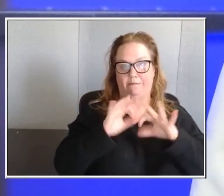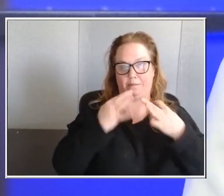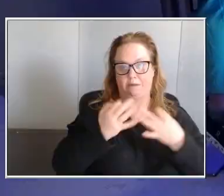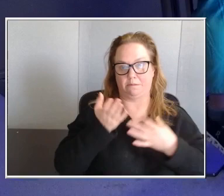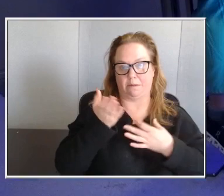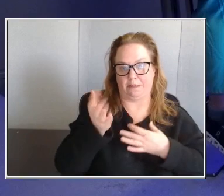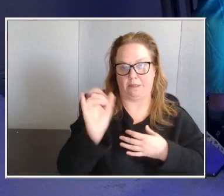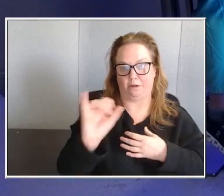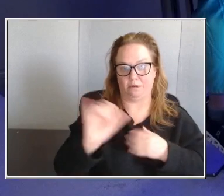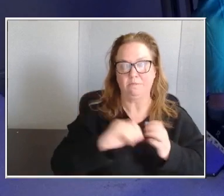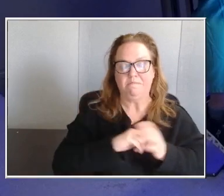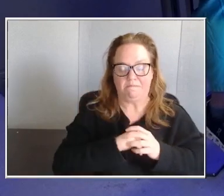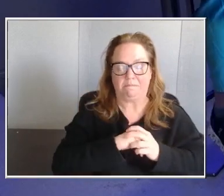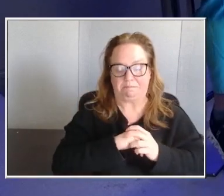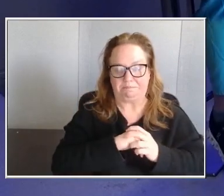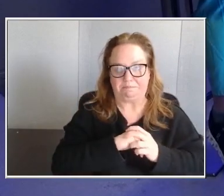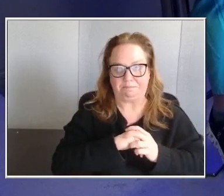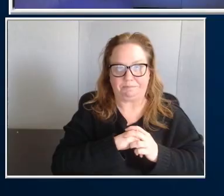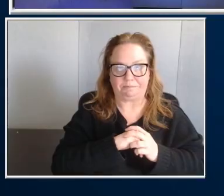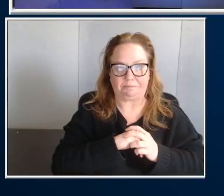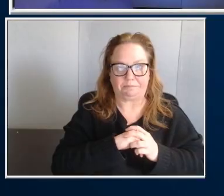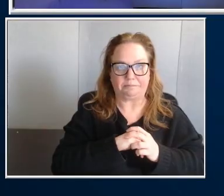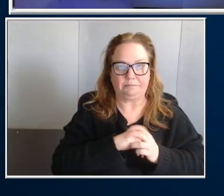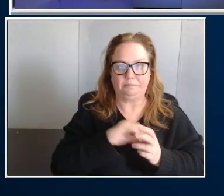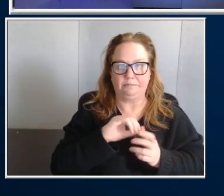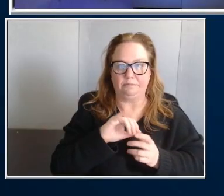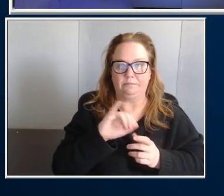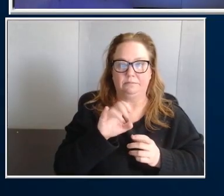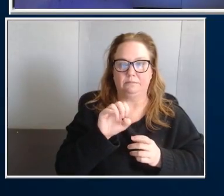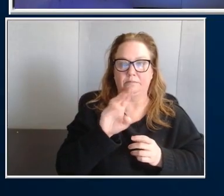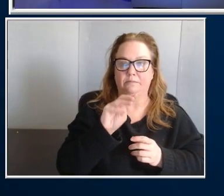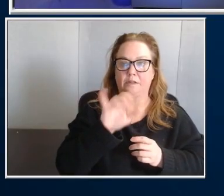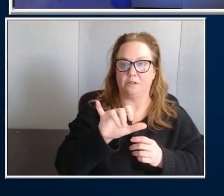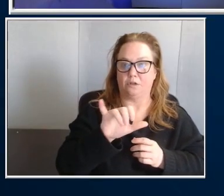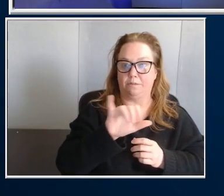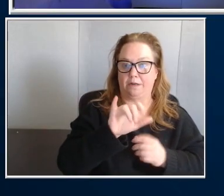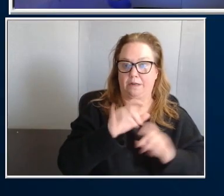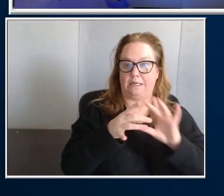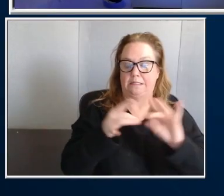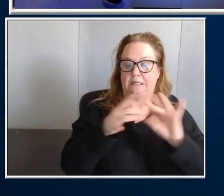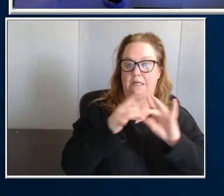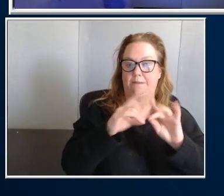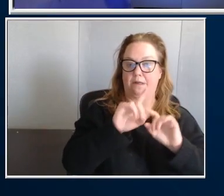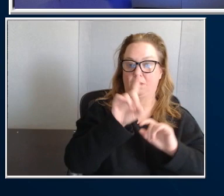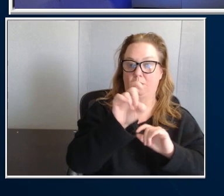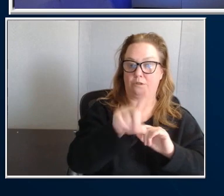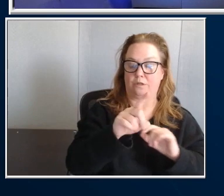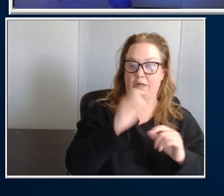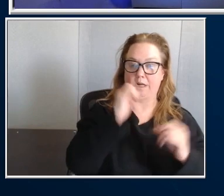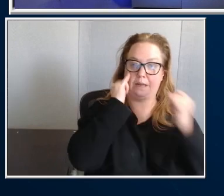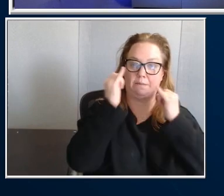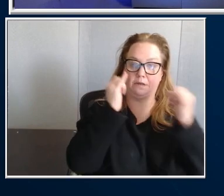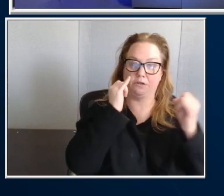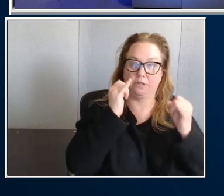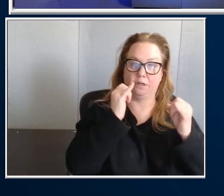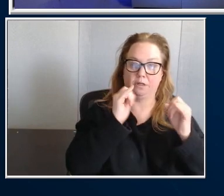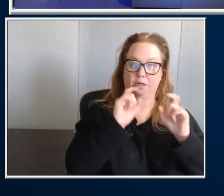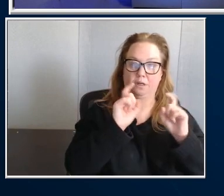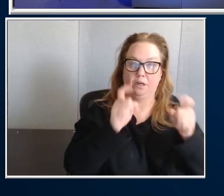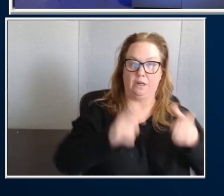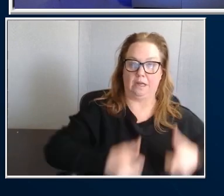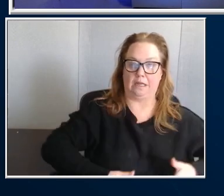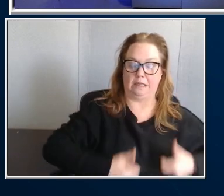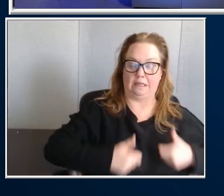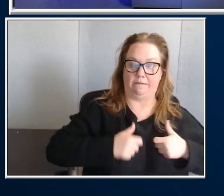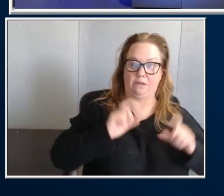as well. Okay. Jess. So Jeremy has a comment and a question. He says, I imagine the idea of doing a living donation